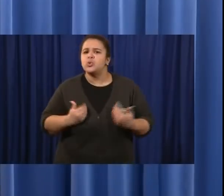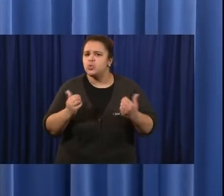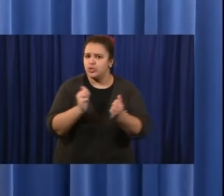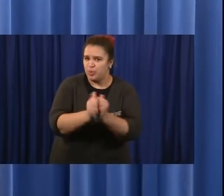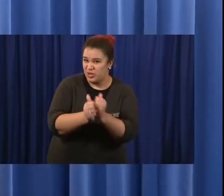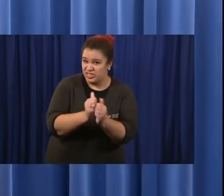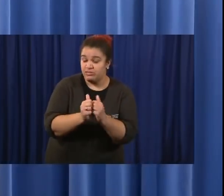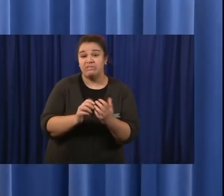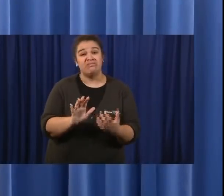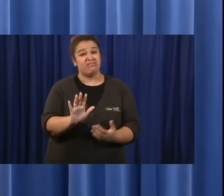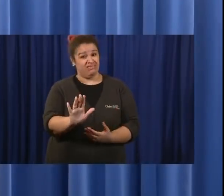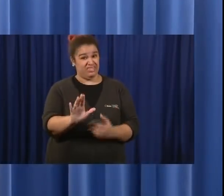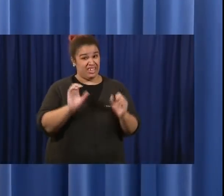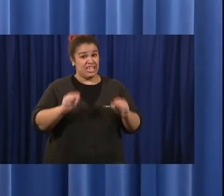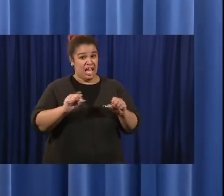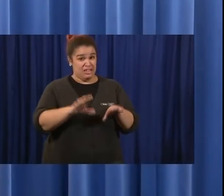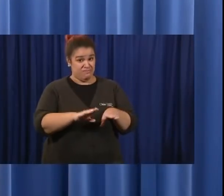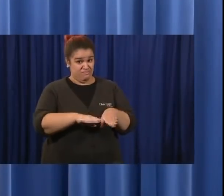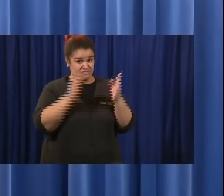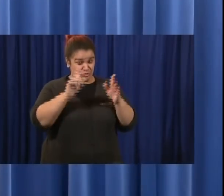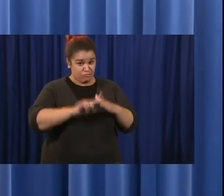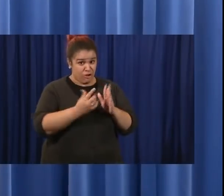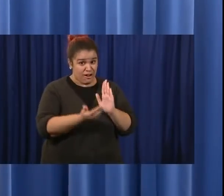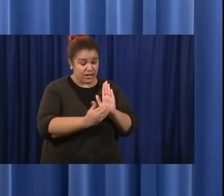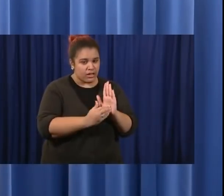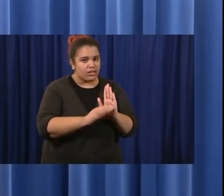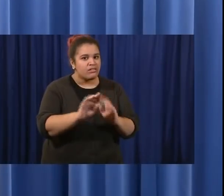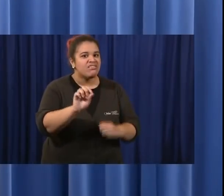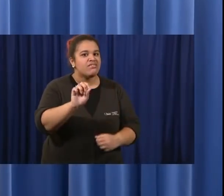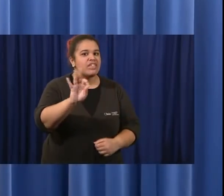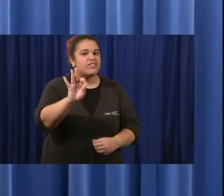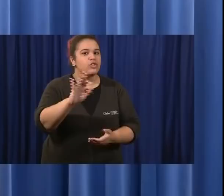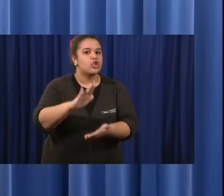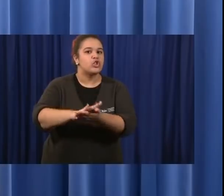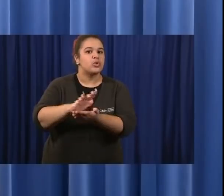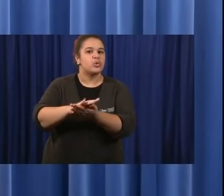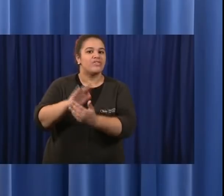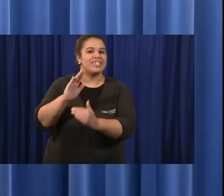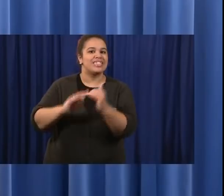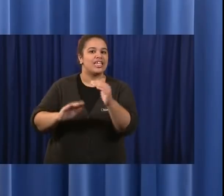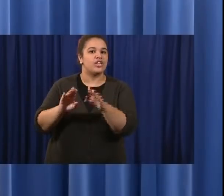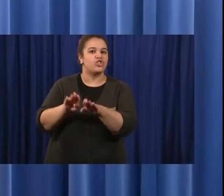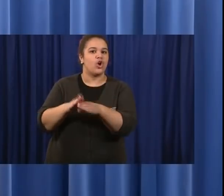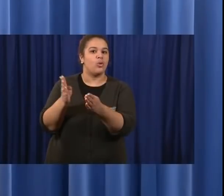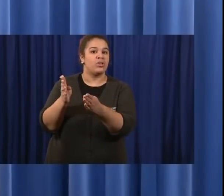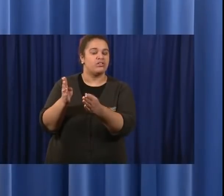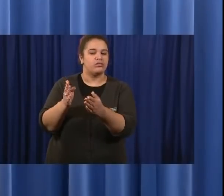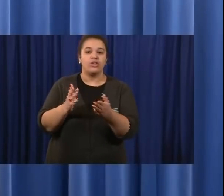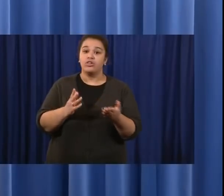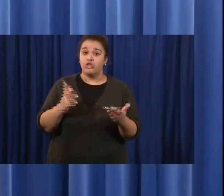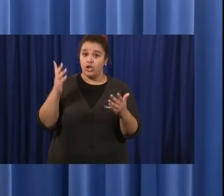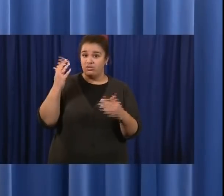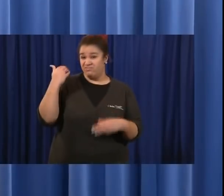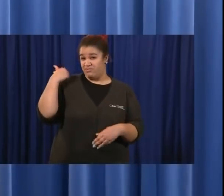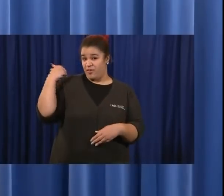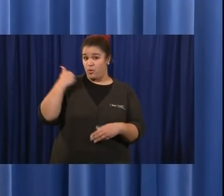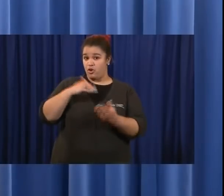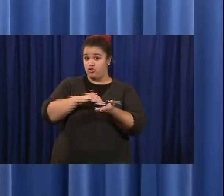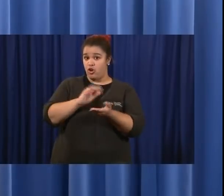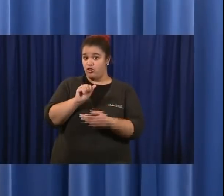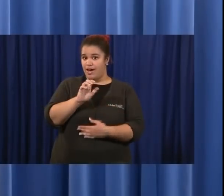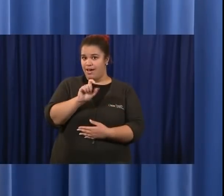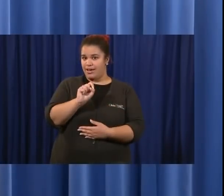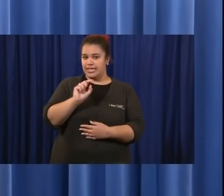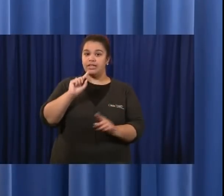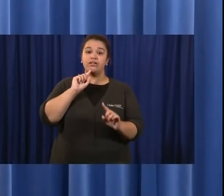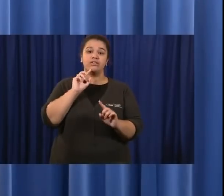school facilities are open. So are you going to remove Dr. Acton's order which closed schools facilities through the end of